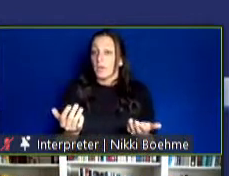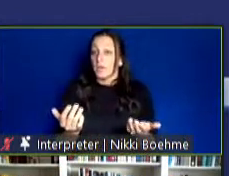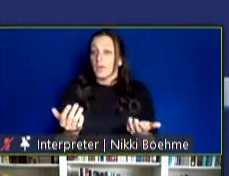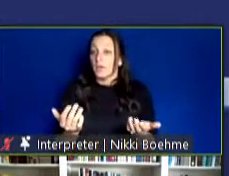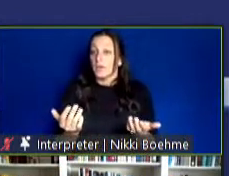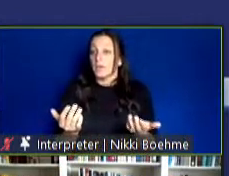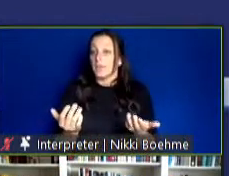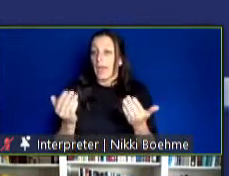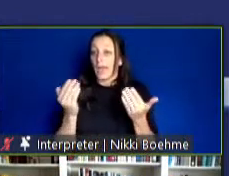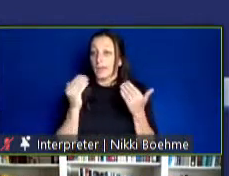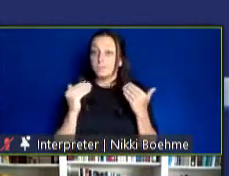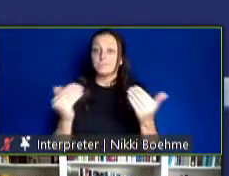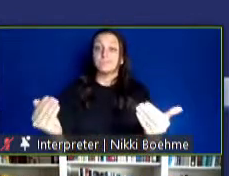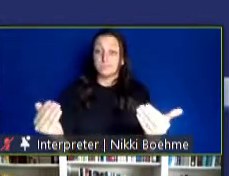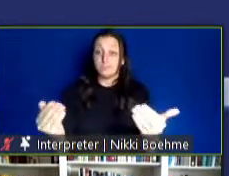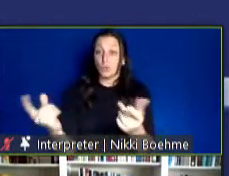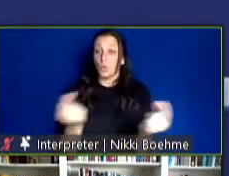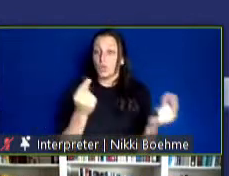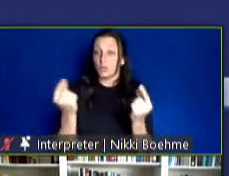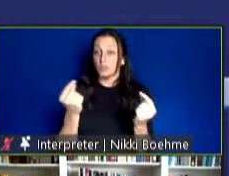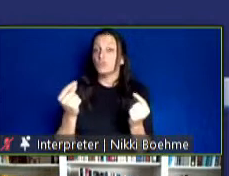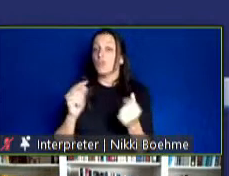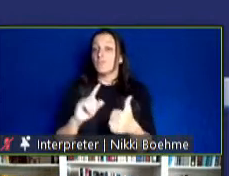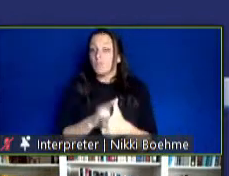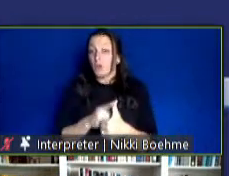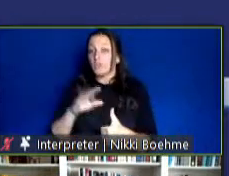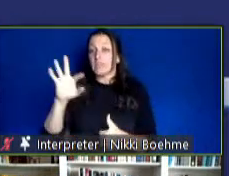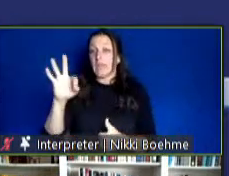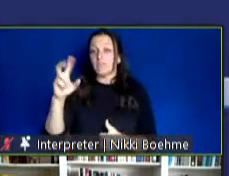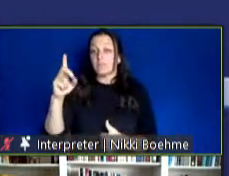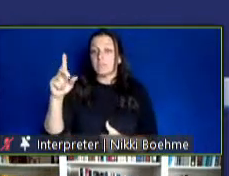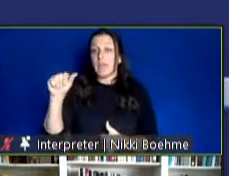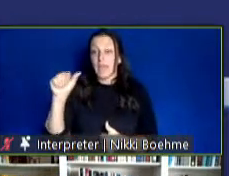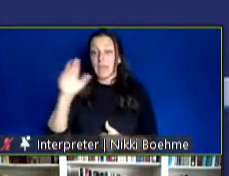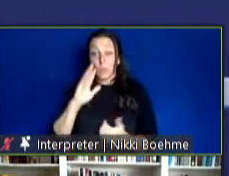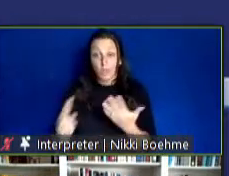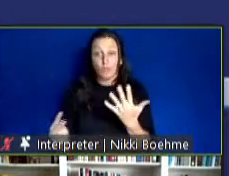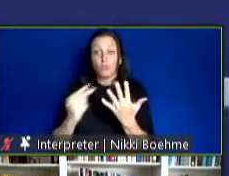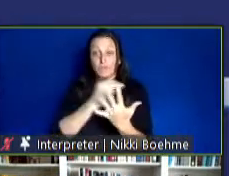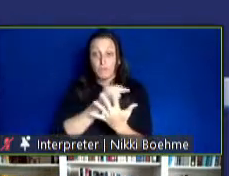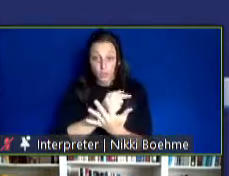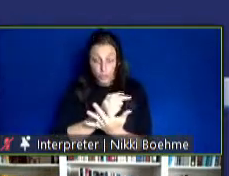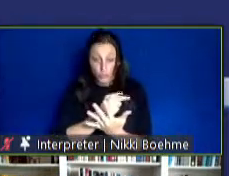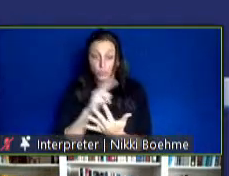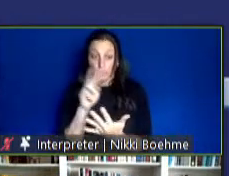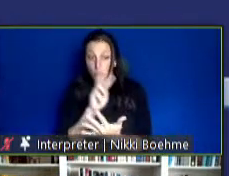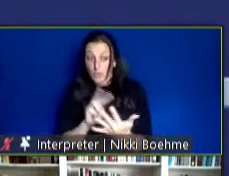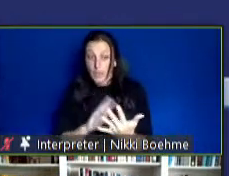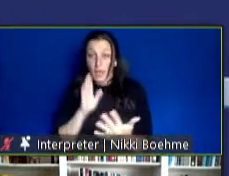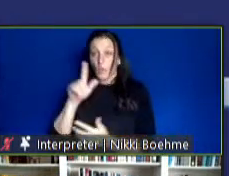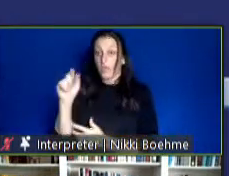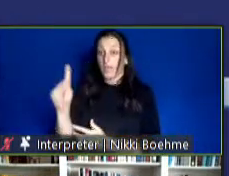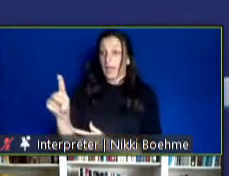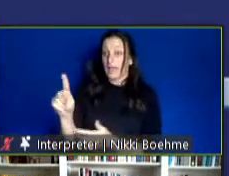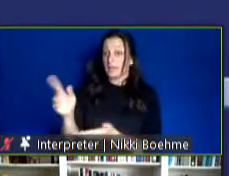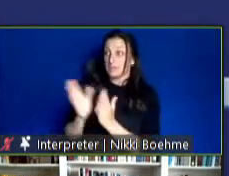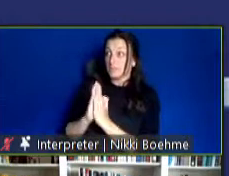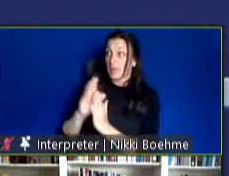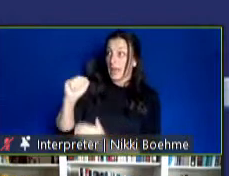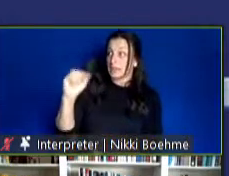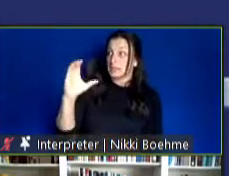path forward will be FDA review, FDA then asking the ACIP for their review,